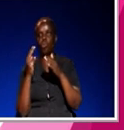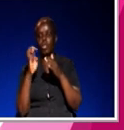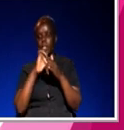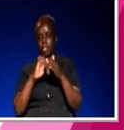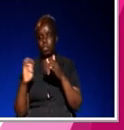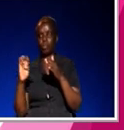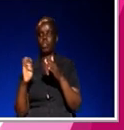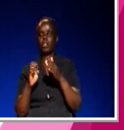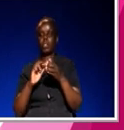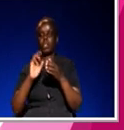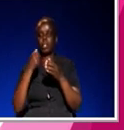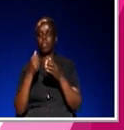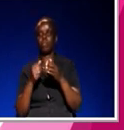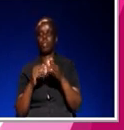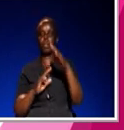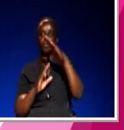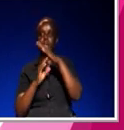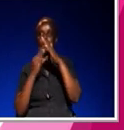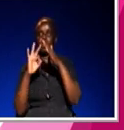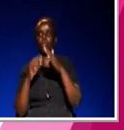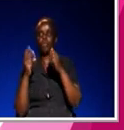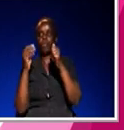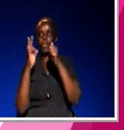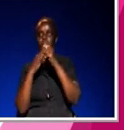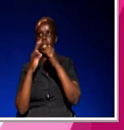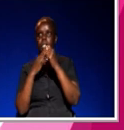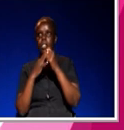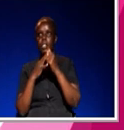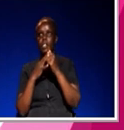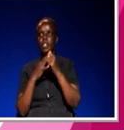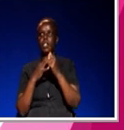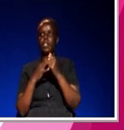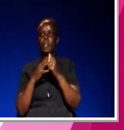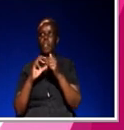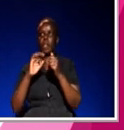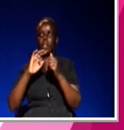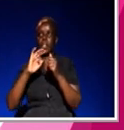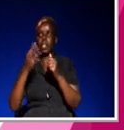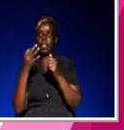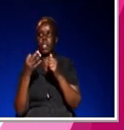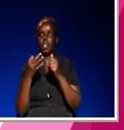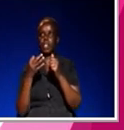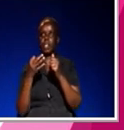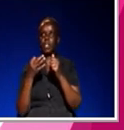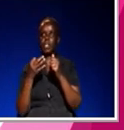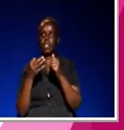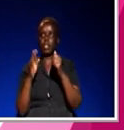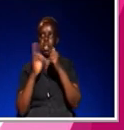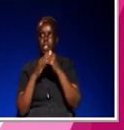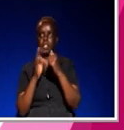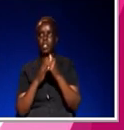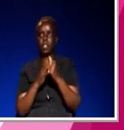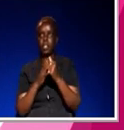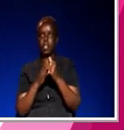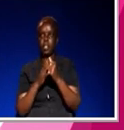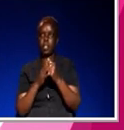second energy level can occupy a maximum of 8, and the third one is can also occupy a maximum of 8 electrons. But there